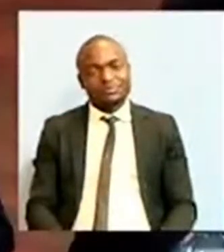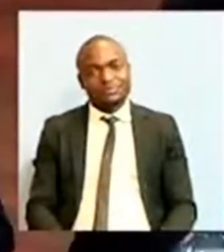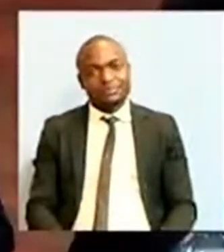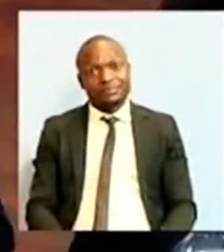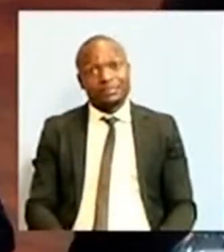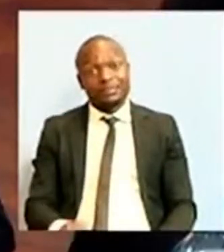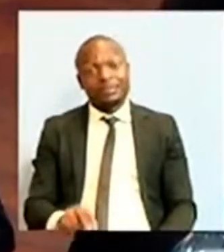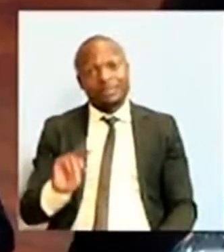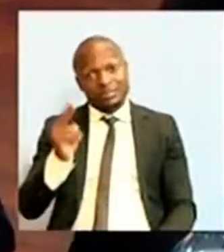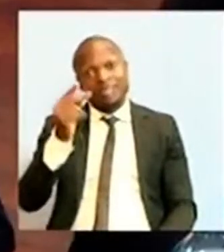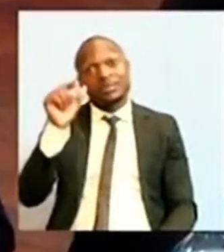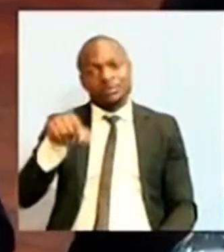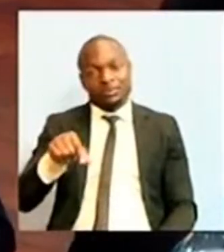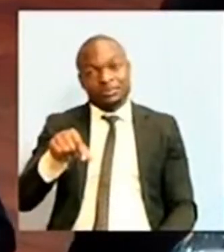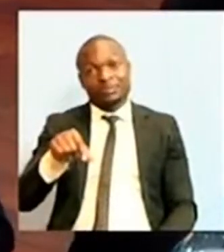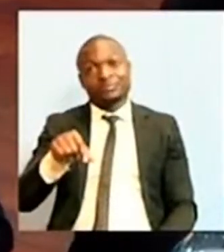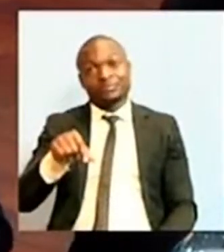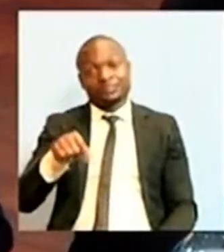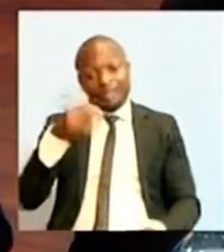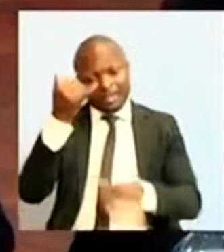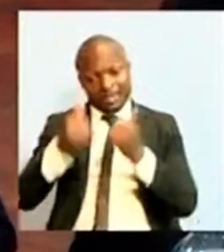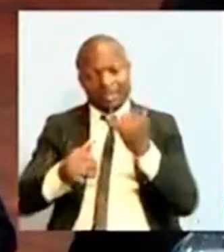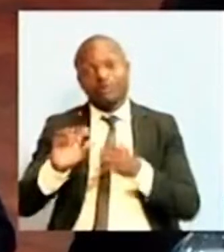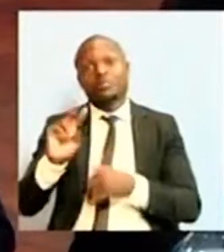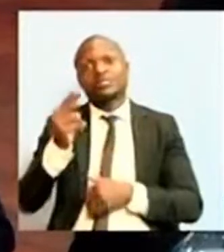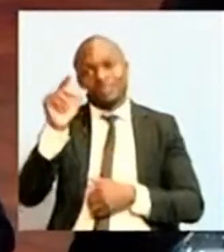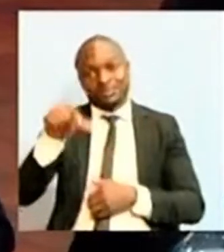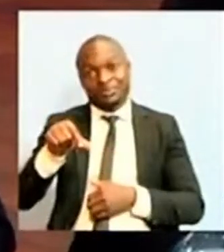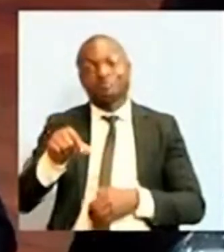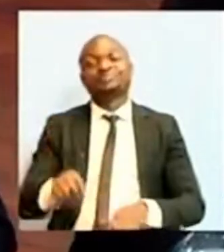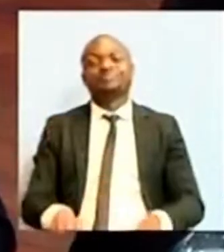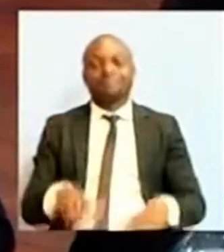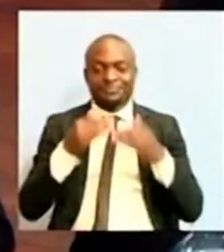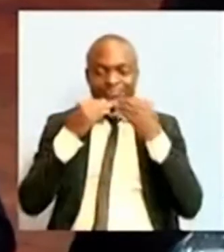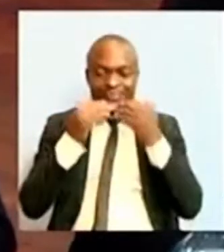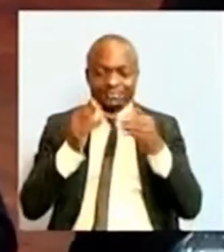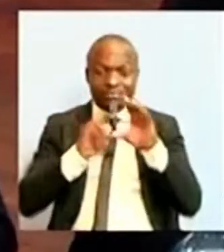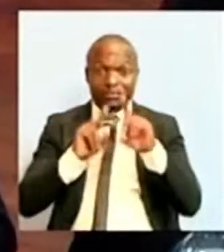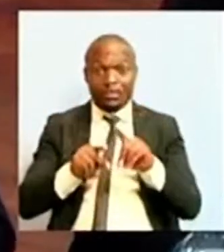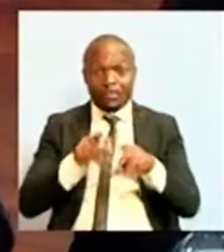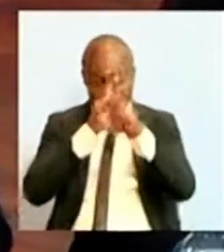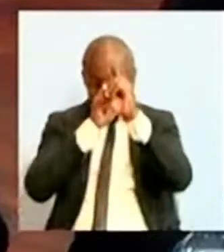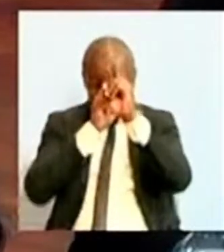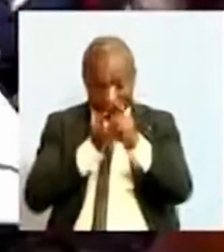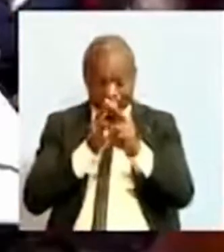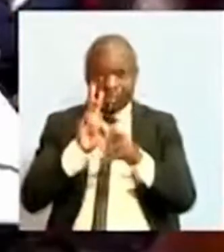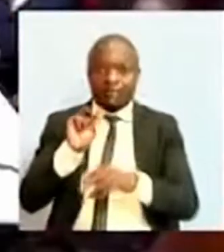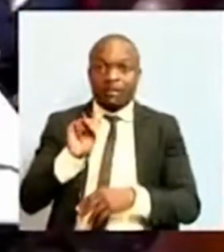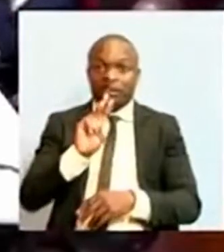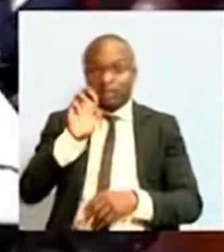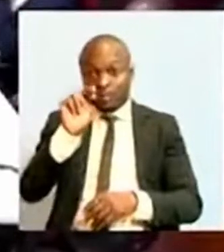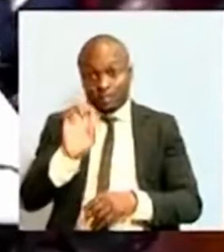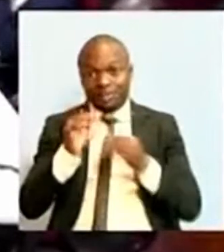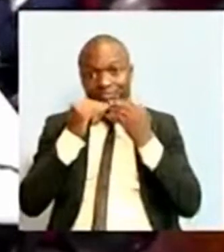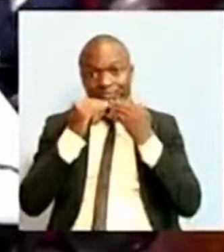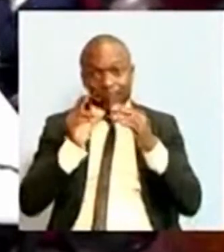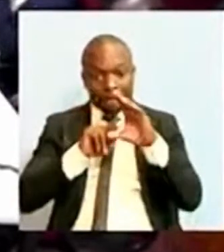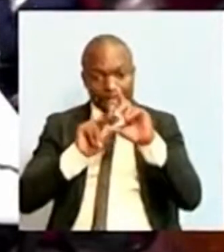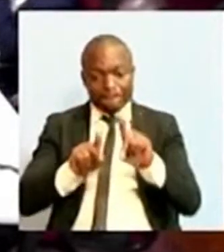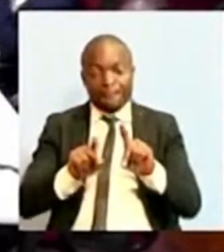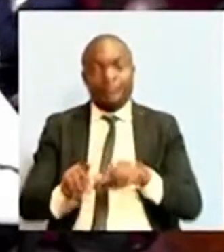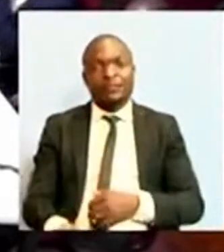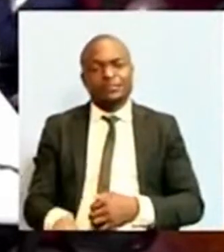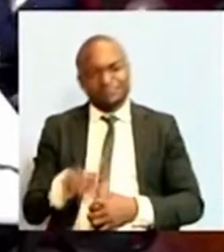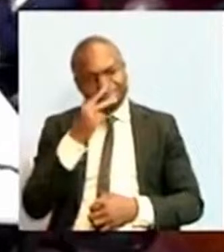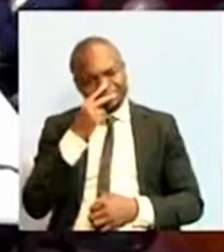think second quarter, Chair. End of second Yes, Chair. Thank you. Honorable Mwene. Thank you so much, Chair. From